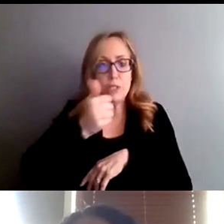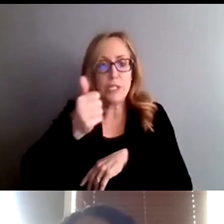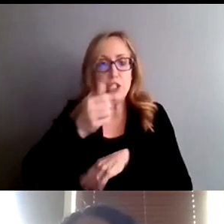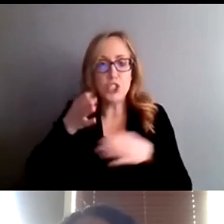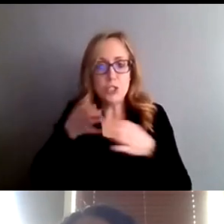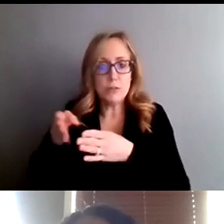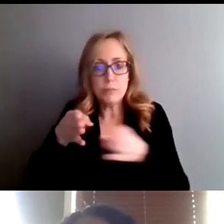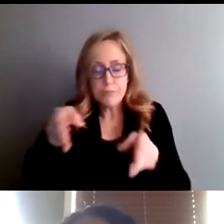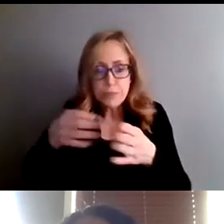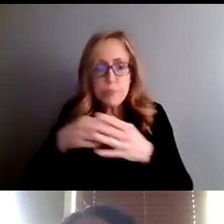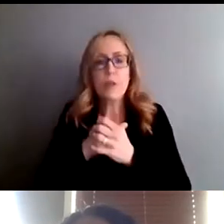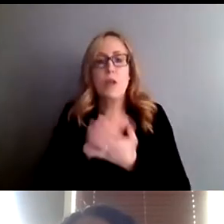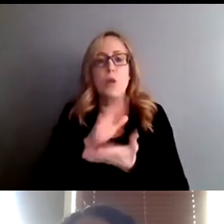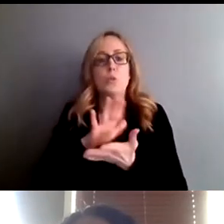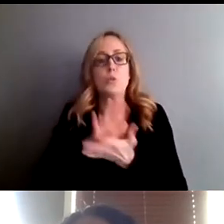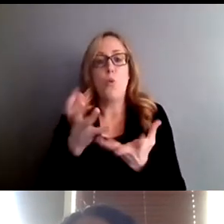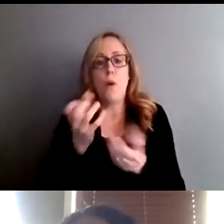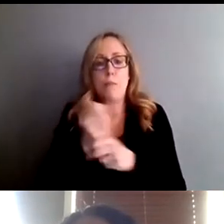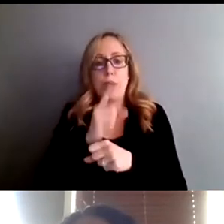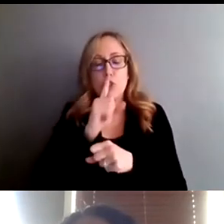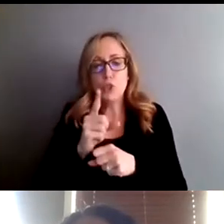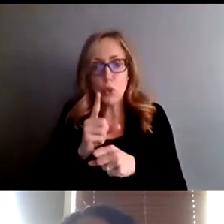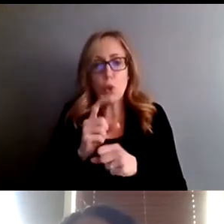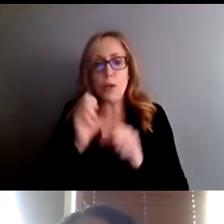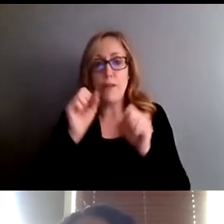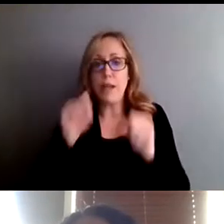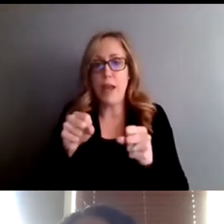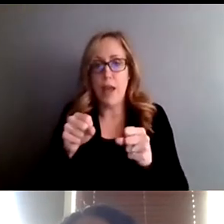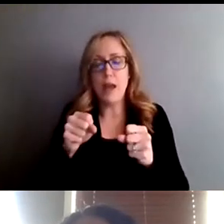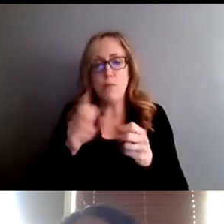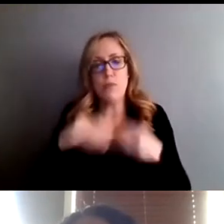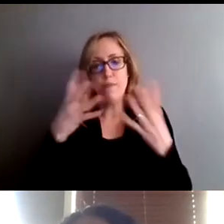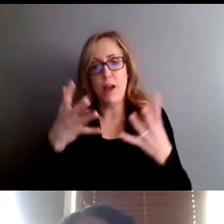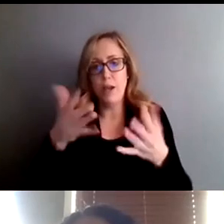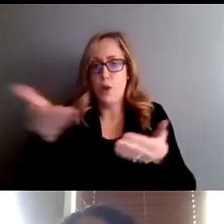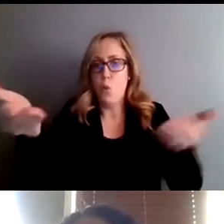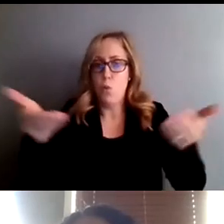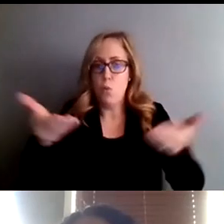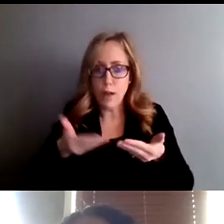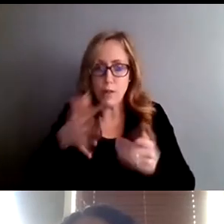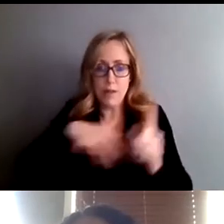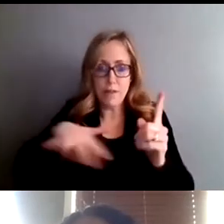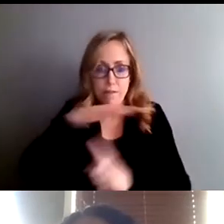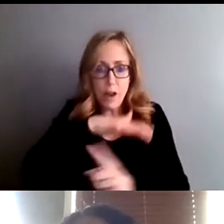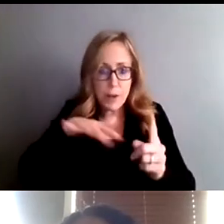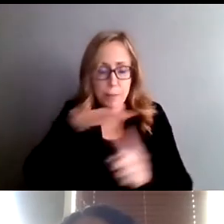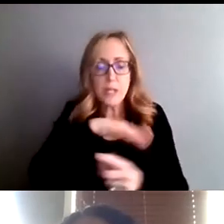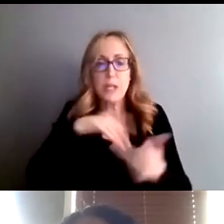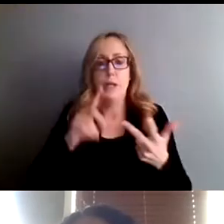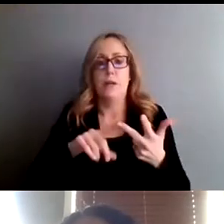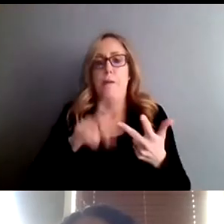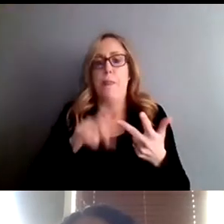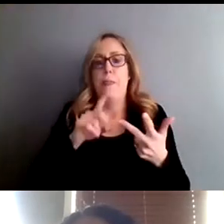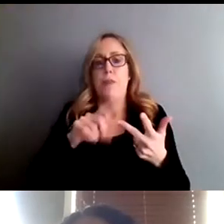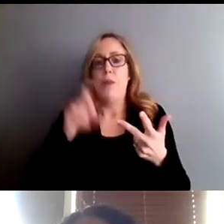Your schools want to make sure that they can build out the most welcoming environment for your students. We've got to build out our additional class